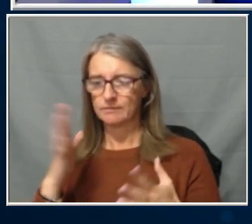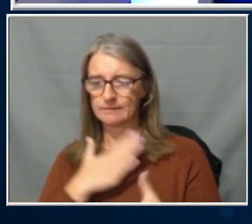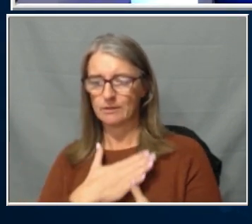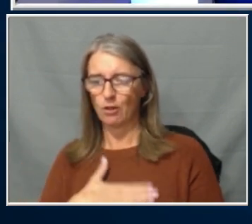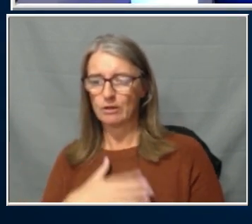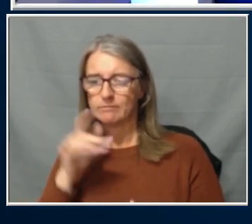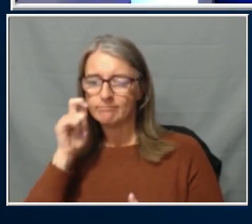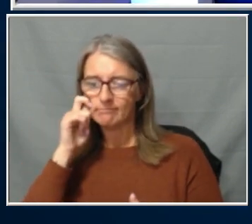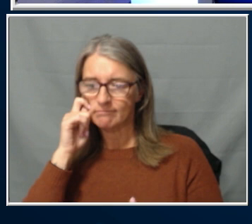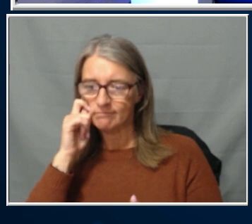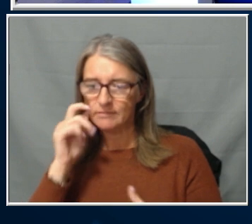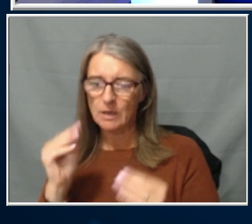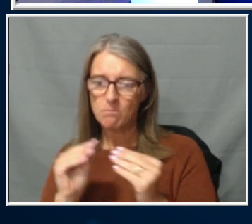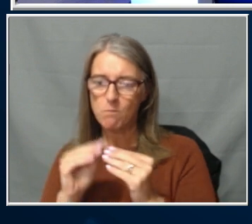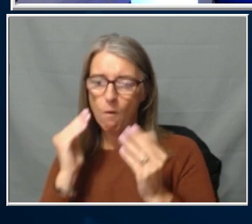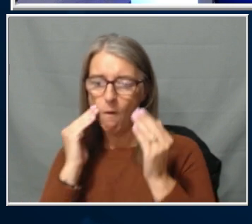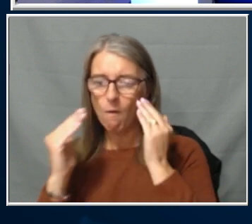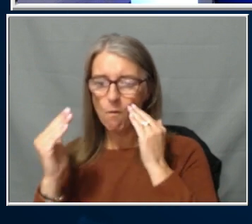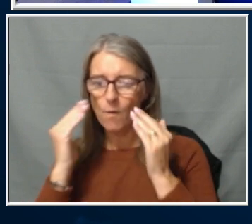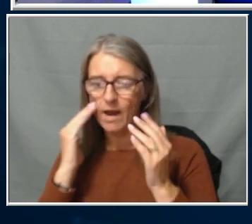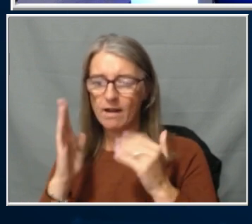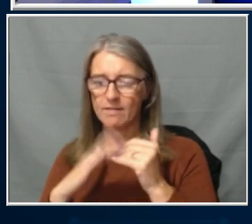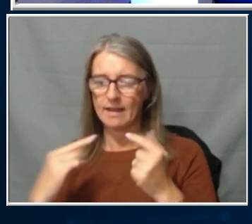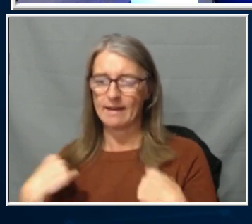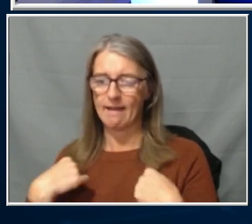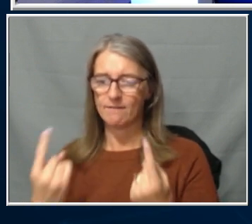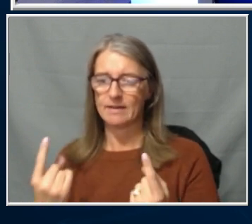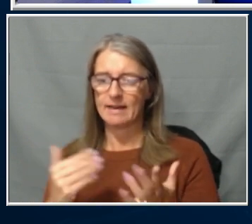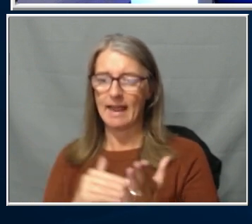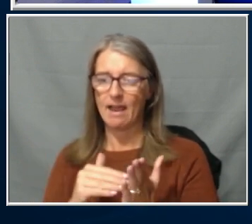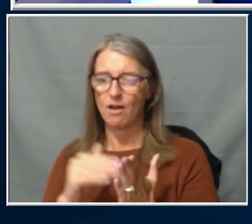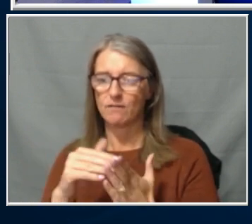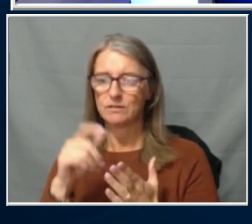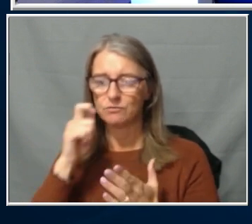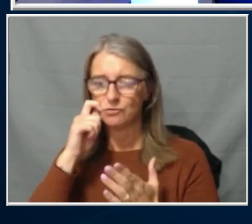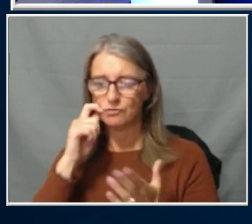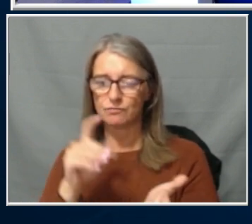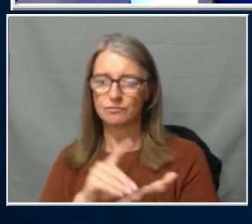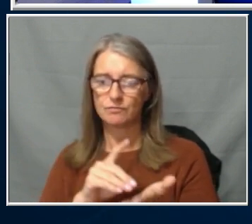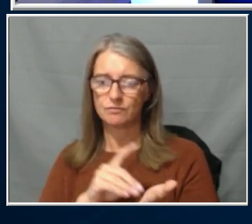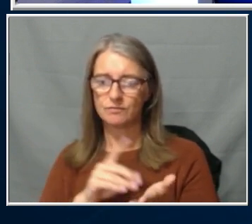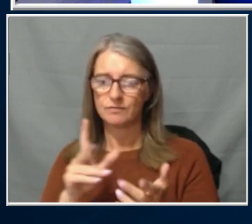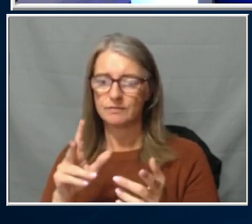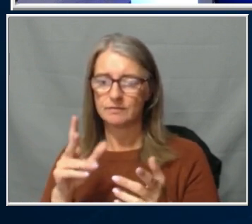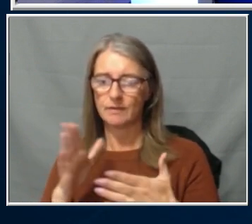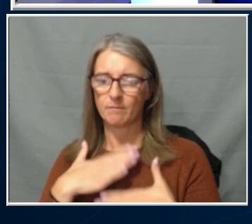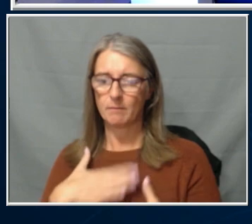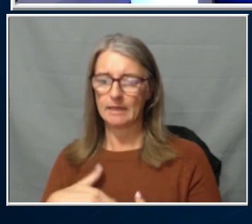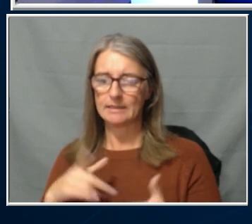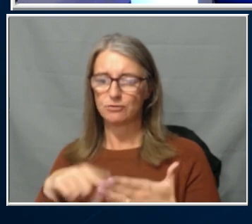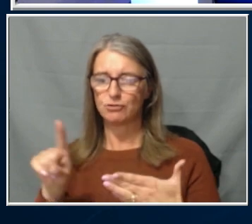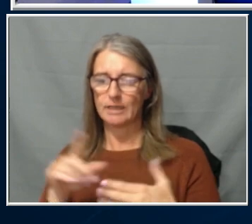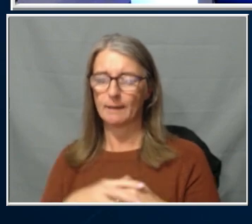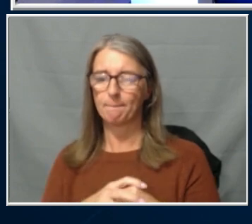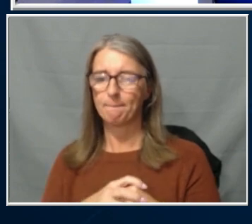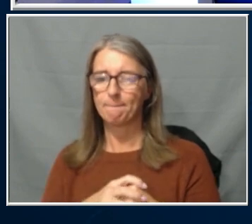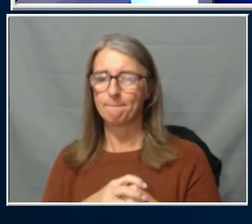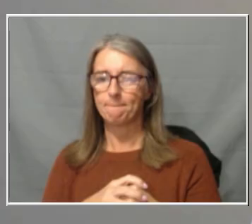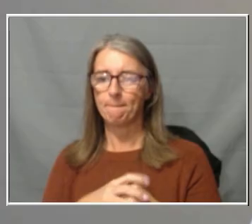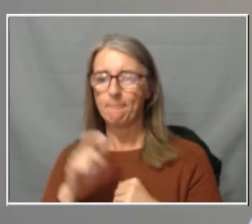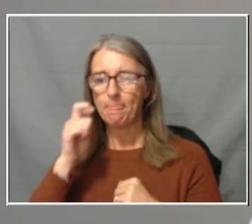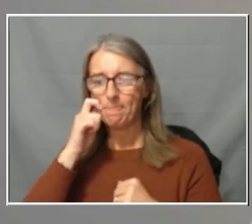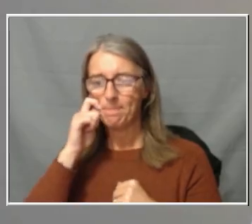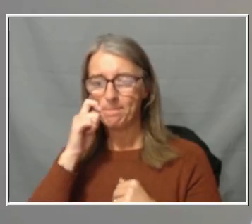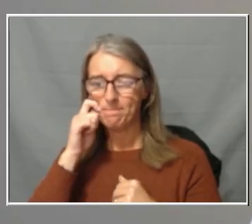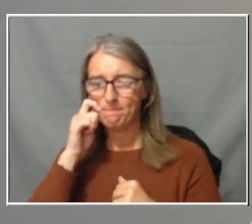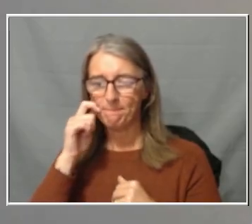Are you more aware than ever? And how often do you go to your dermatologist to get that full skin body check? So I go to a